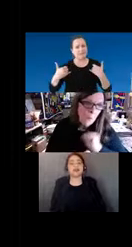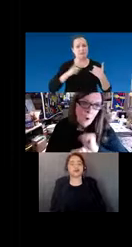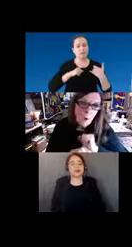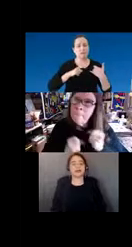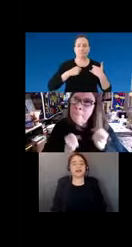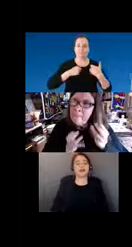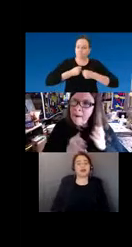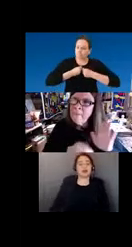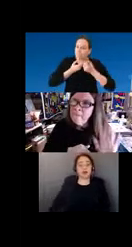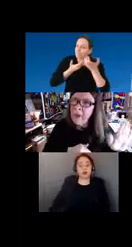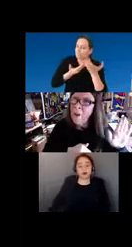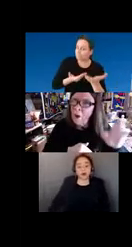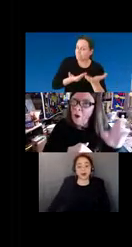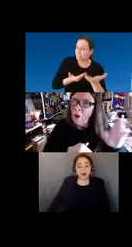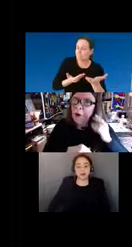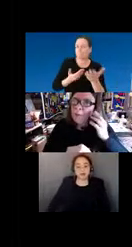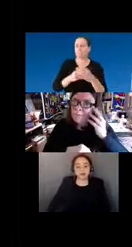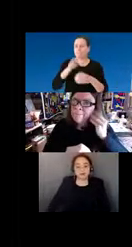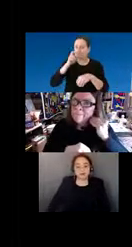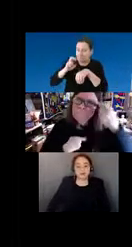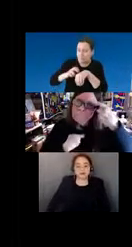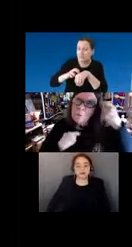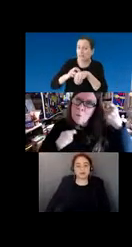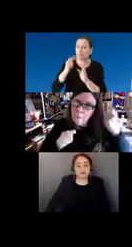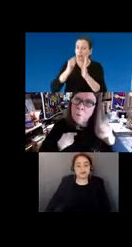in desperate need of an art program.